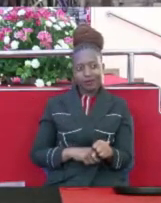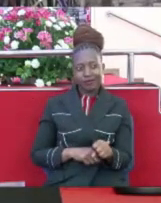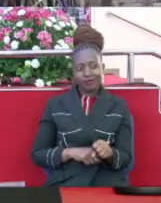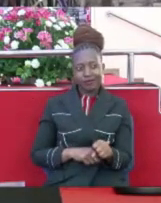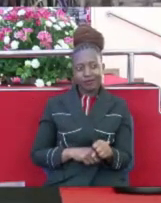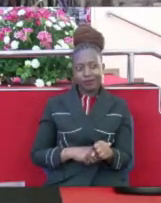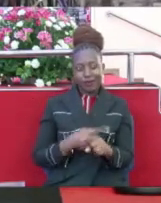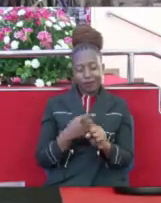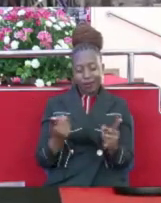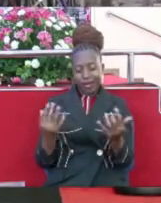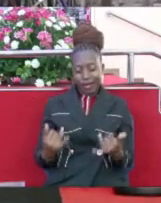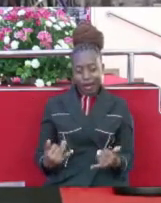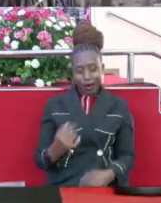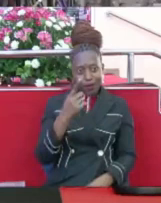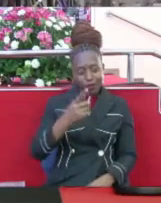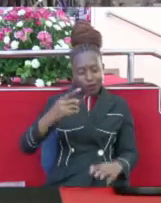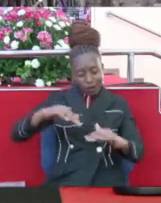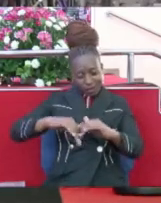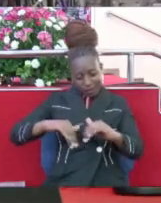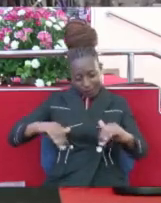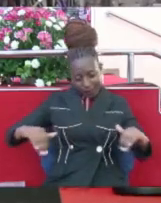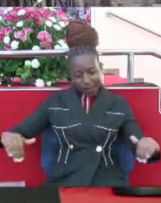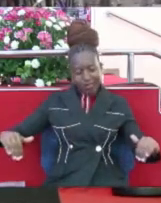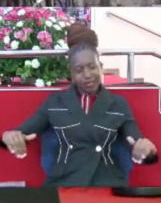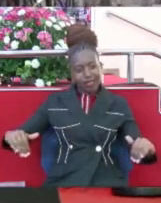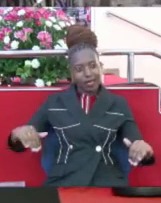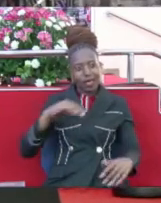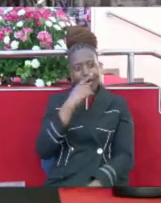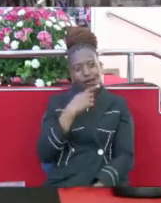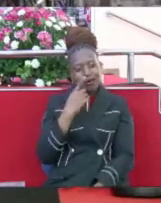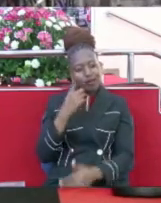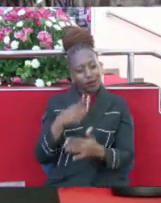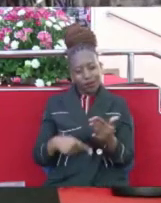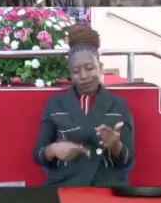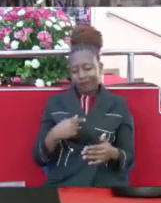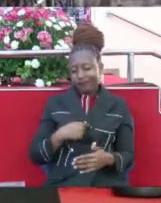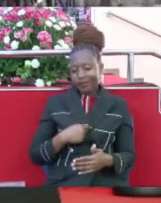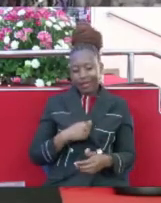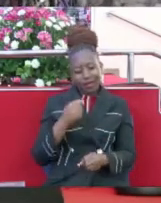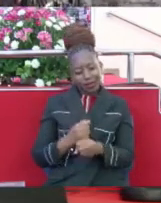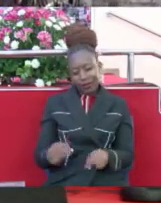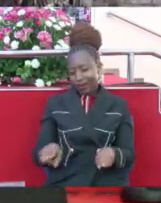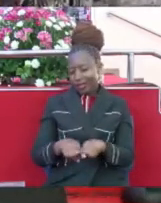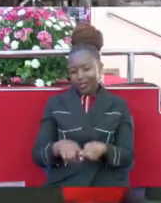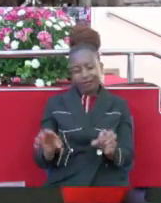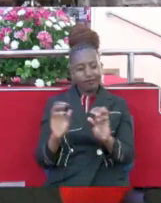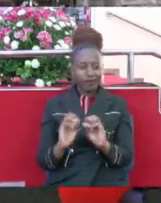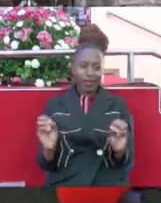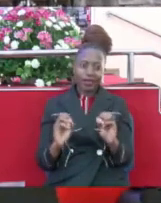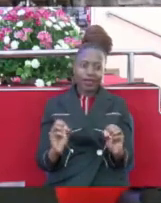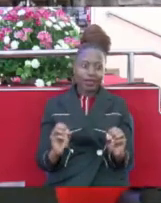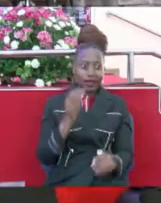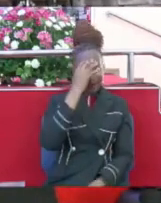because of separation, you are saying, I do not do that anymore. Because there is a